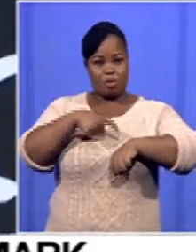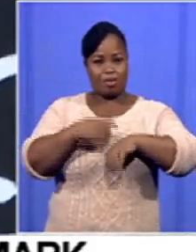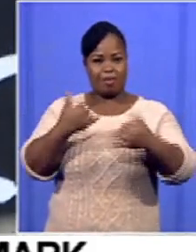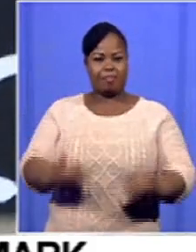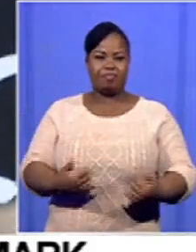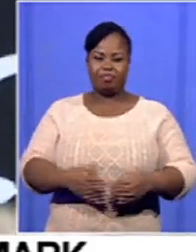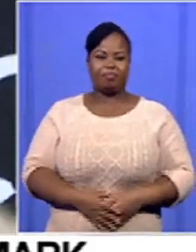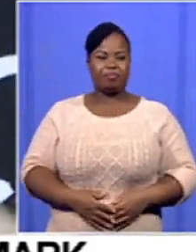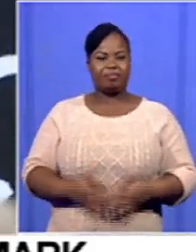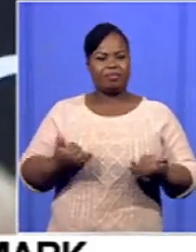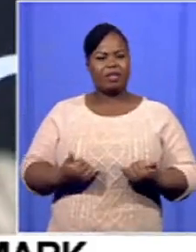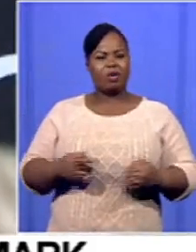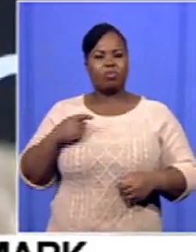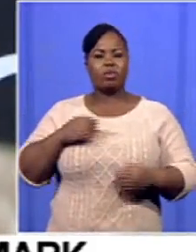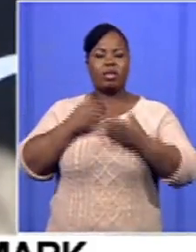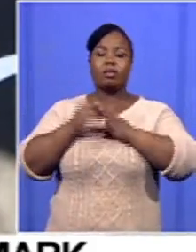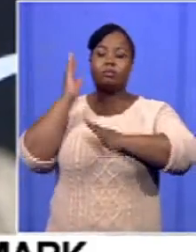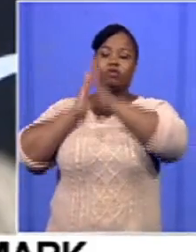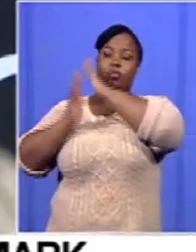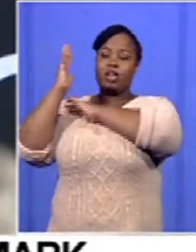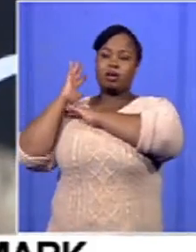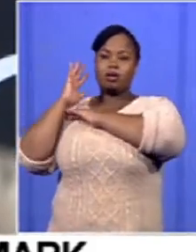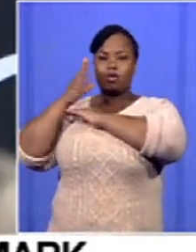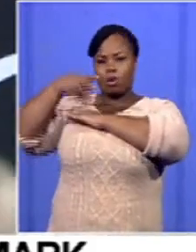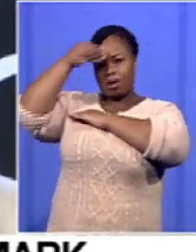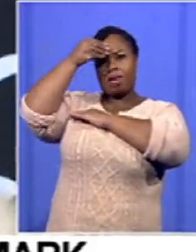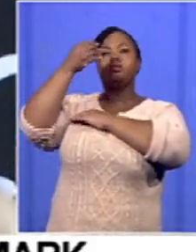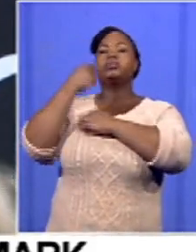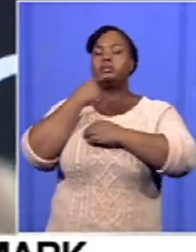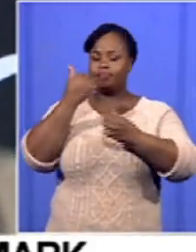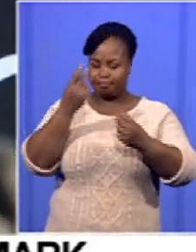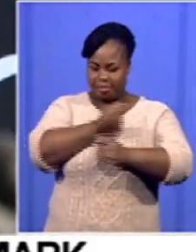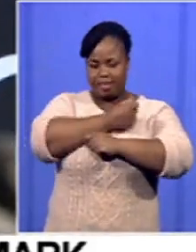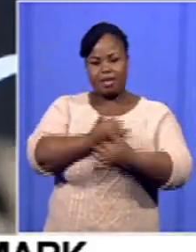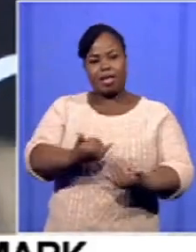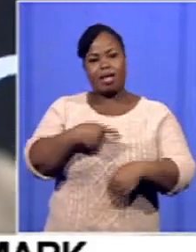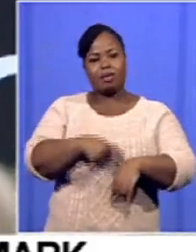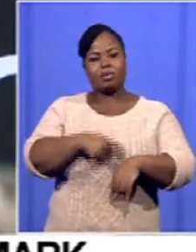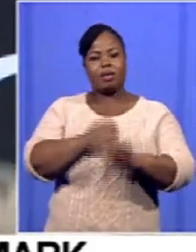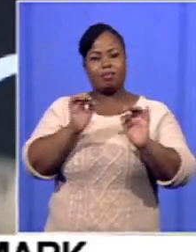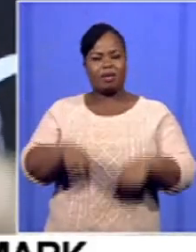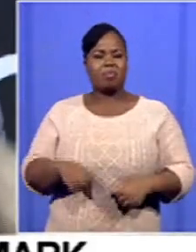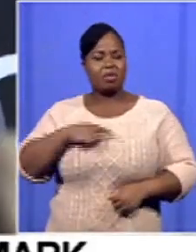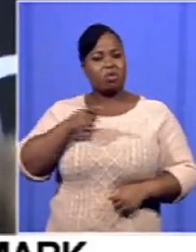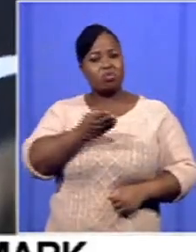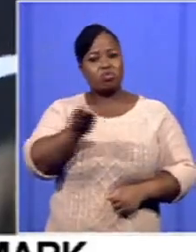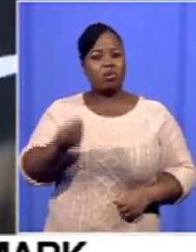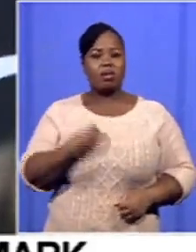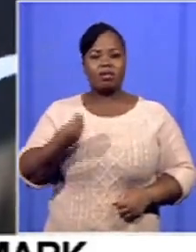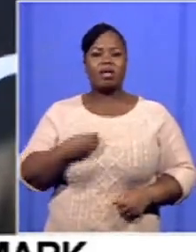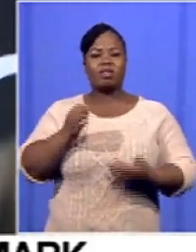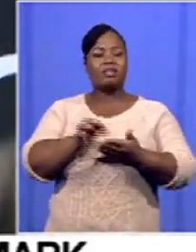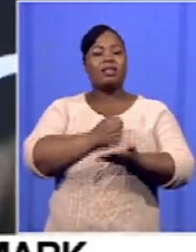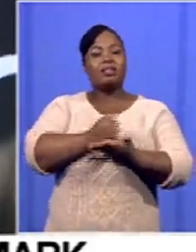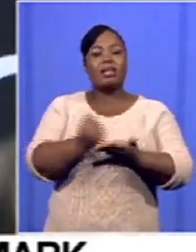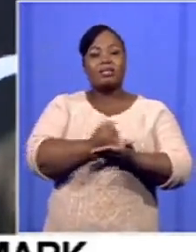let us draw inspiration from the history and say it's now our time. If you are a young person and you are not registered to vote, I want to